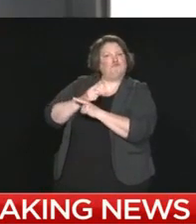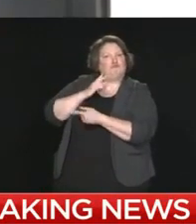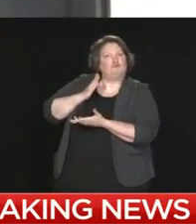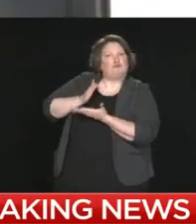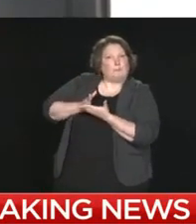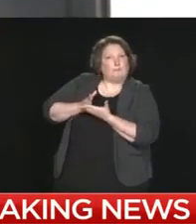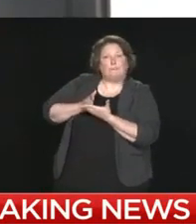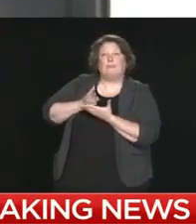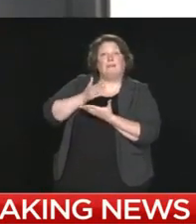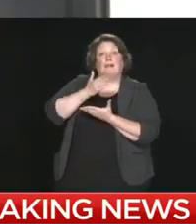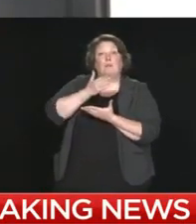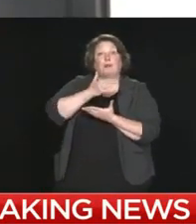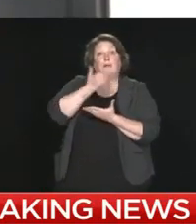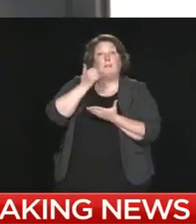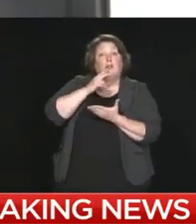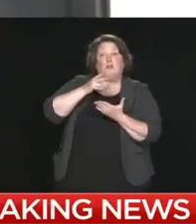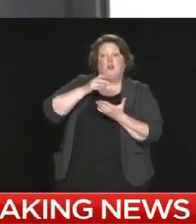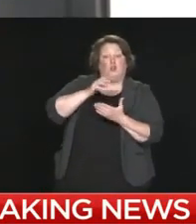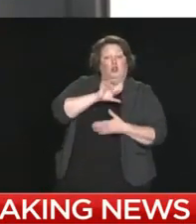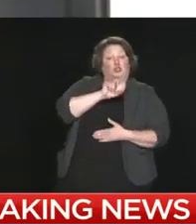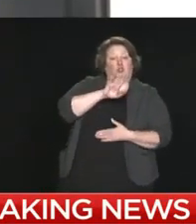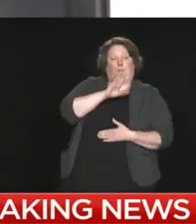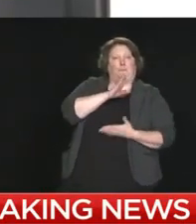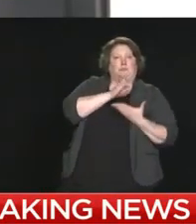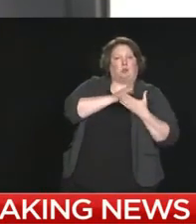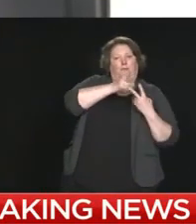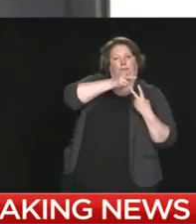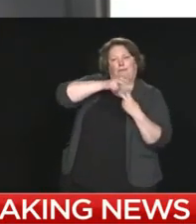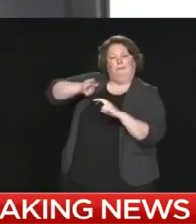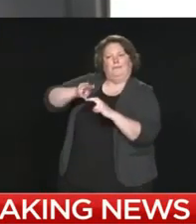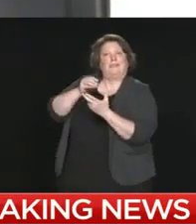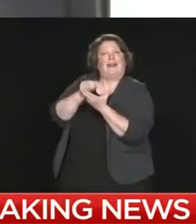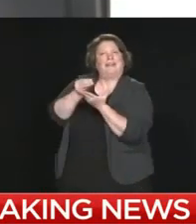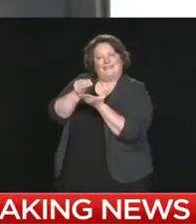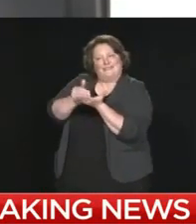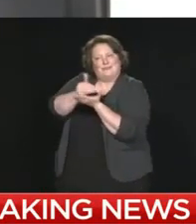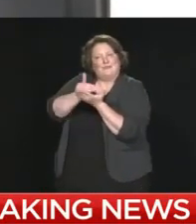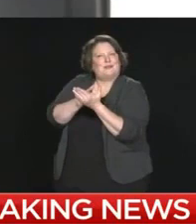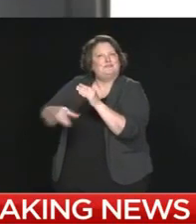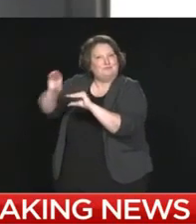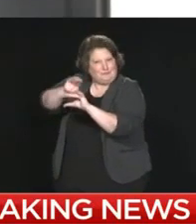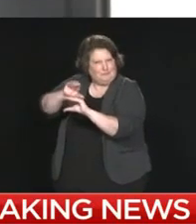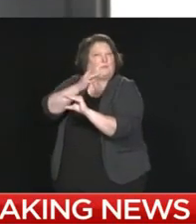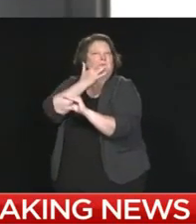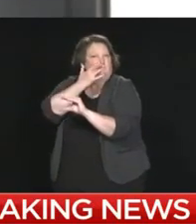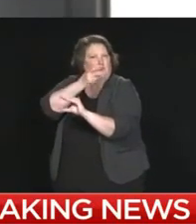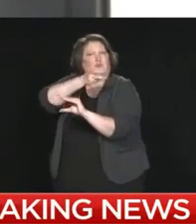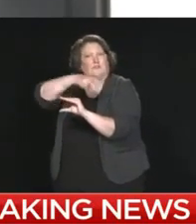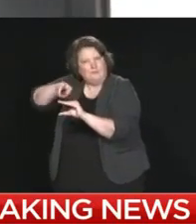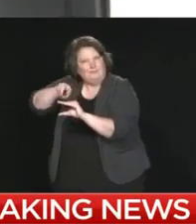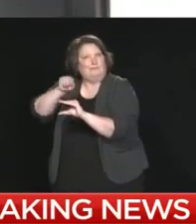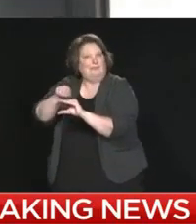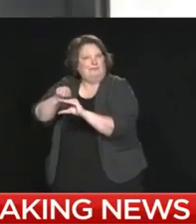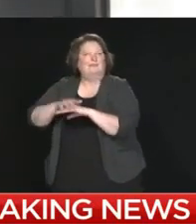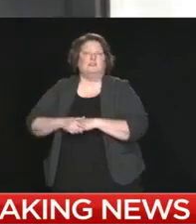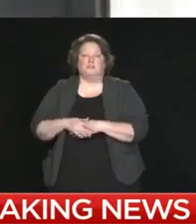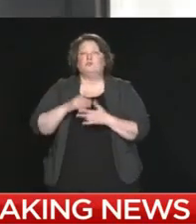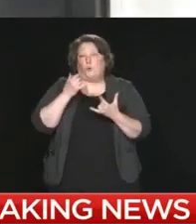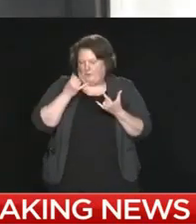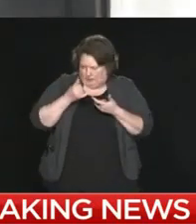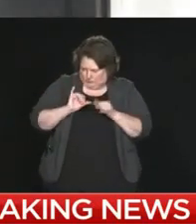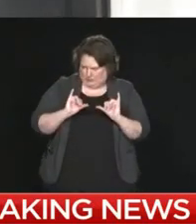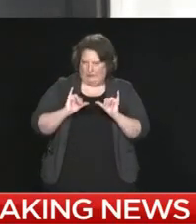wage subsidy, and we are taking measures to relaunch the economy, all the while supporting Canadians. These discussions